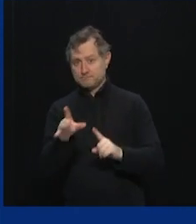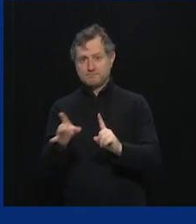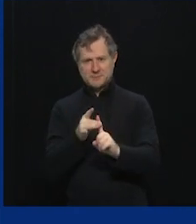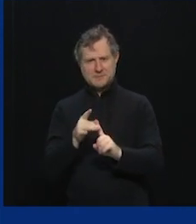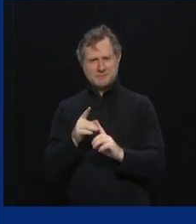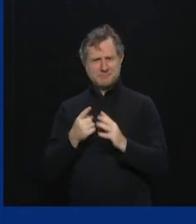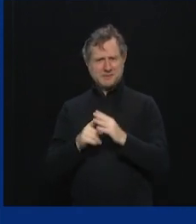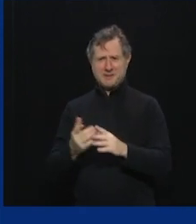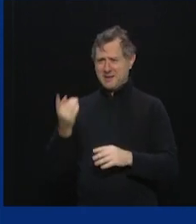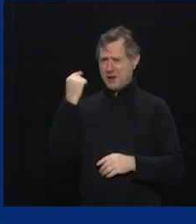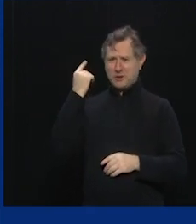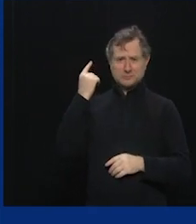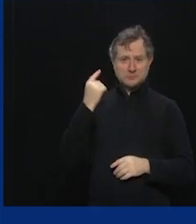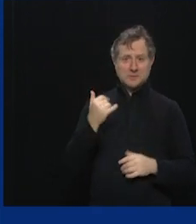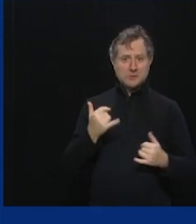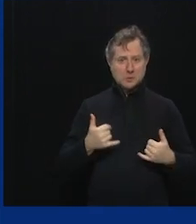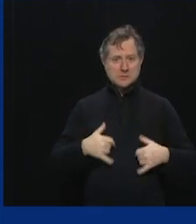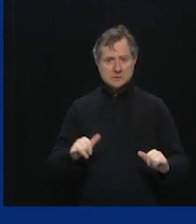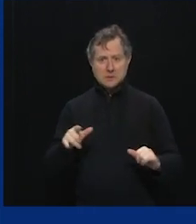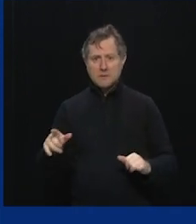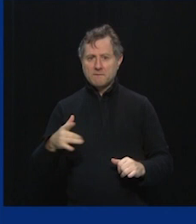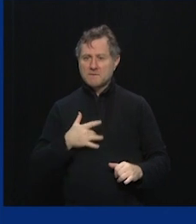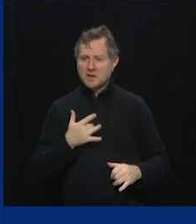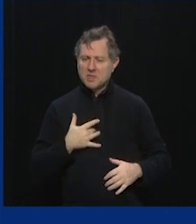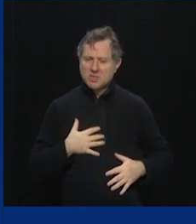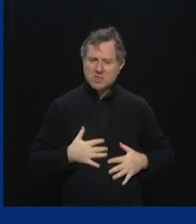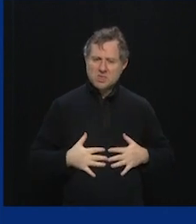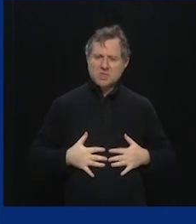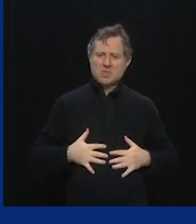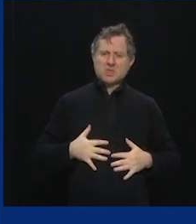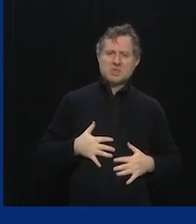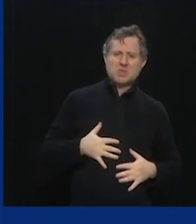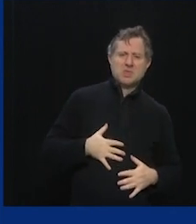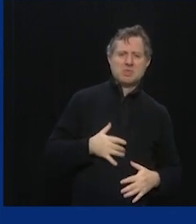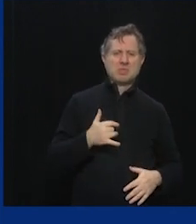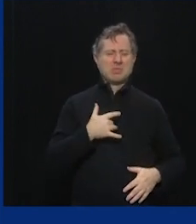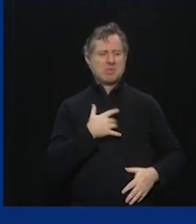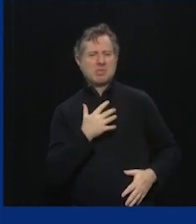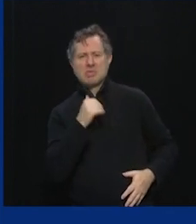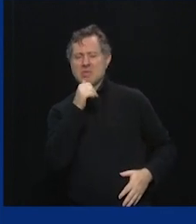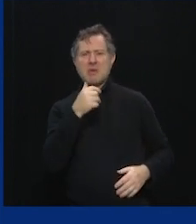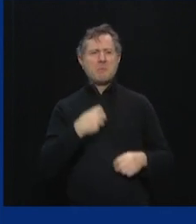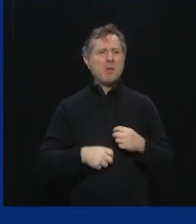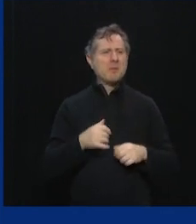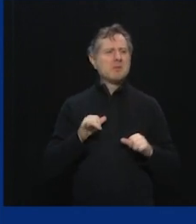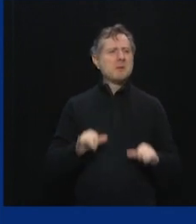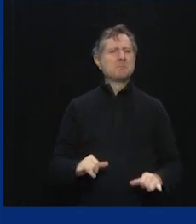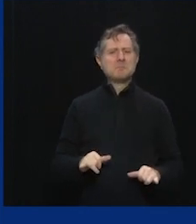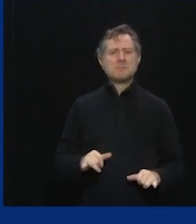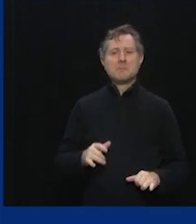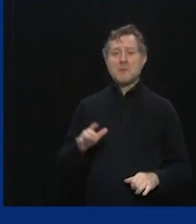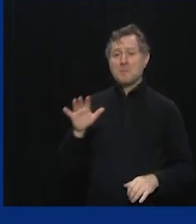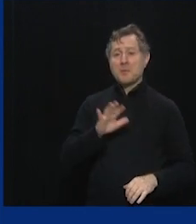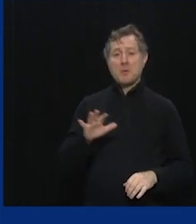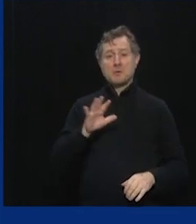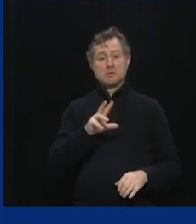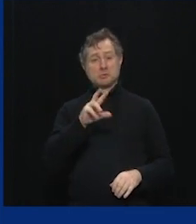who are still dealing with the effects of this. And I want people to know, even though we think about 30% of people have long